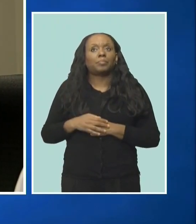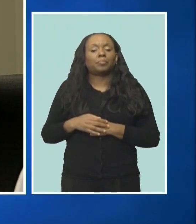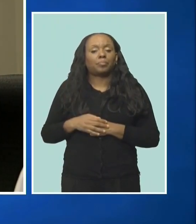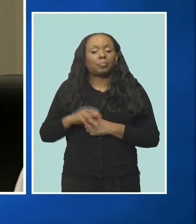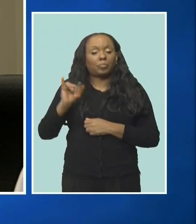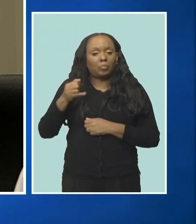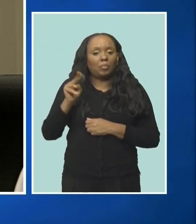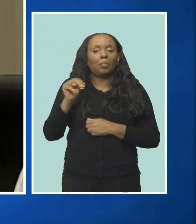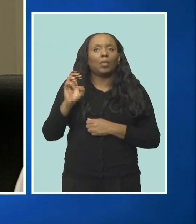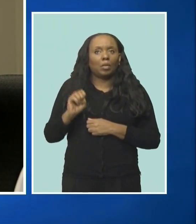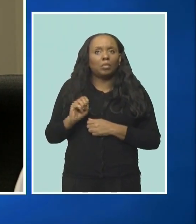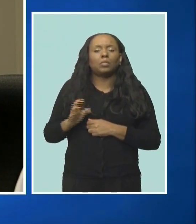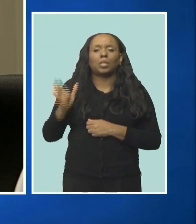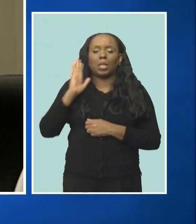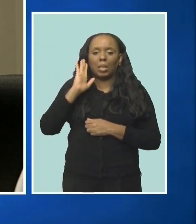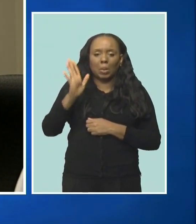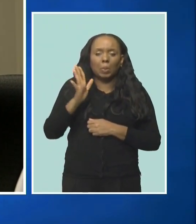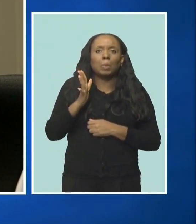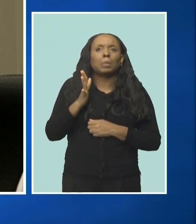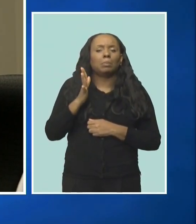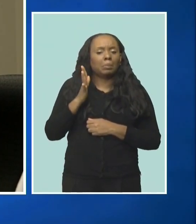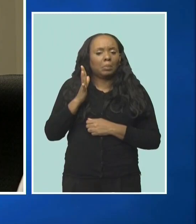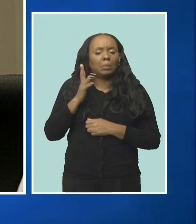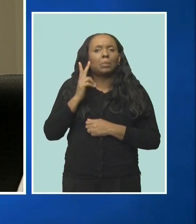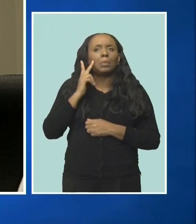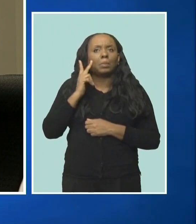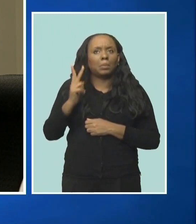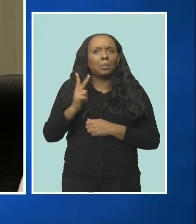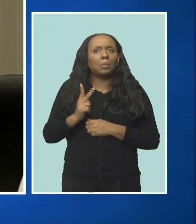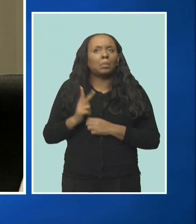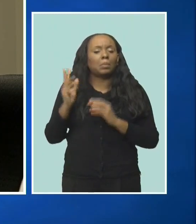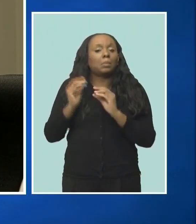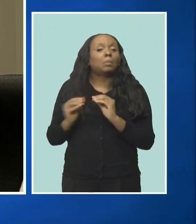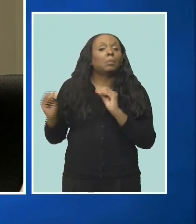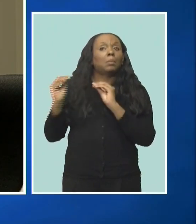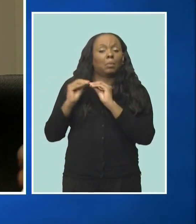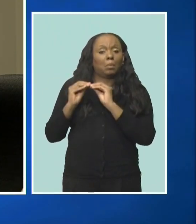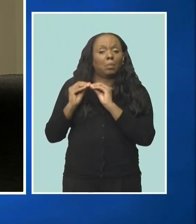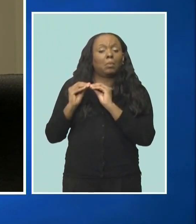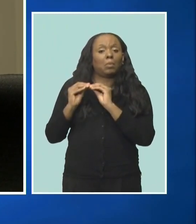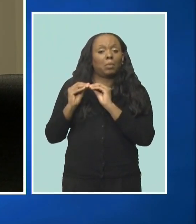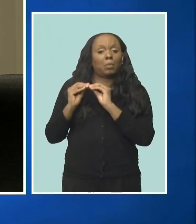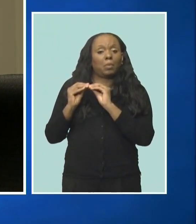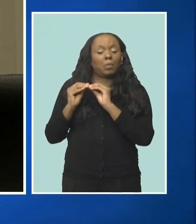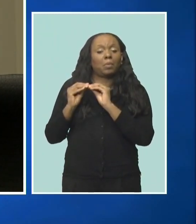peak production, is when you will start to see the